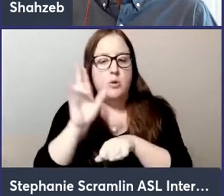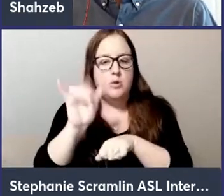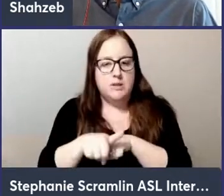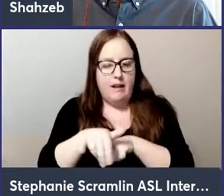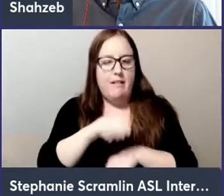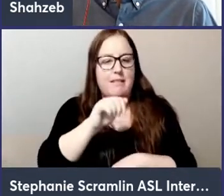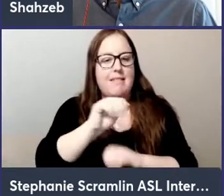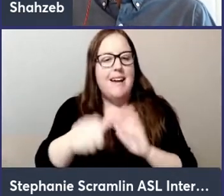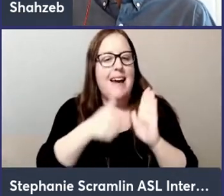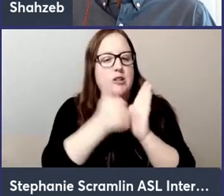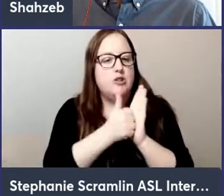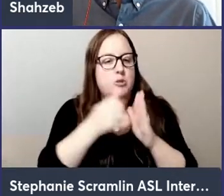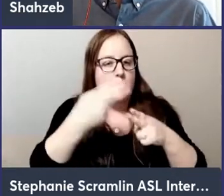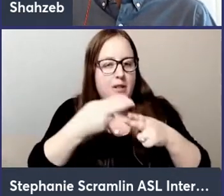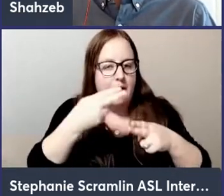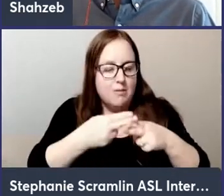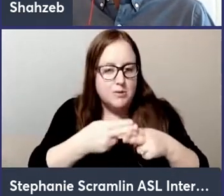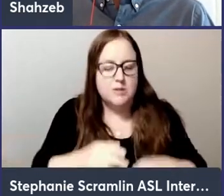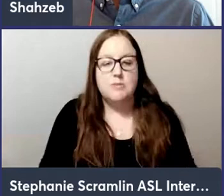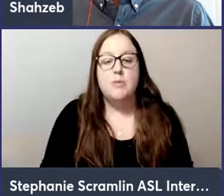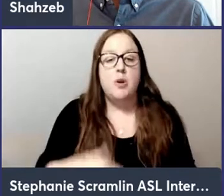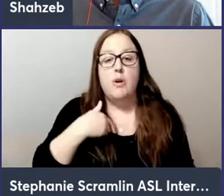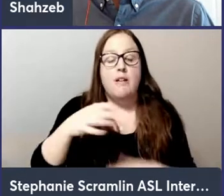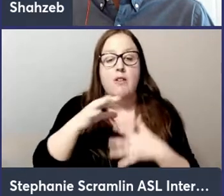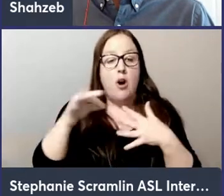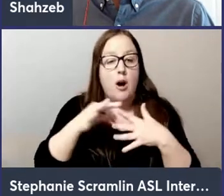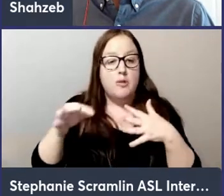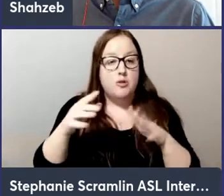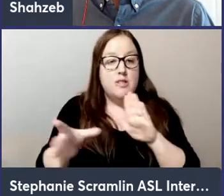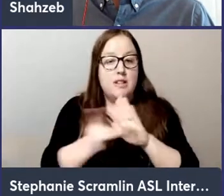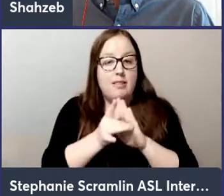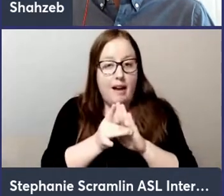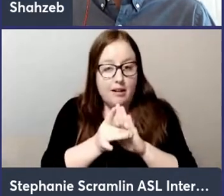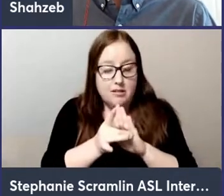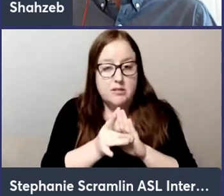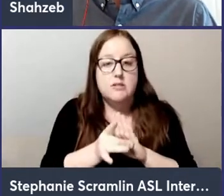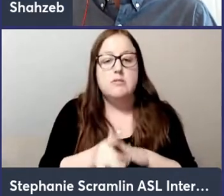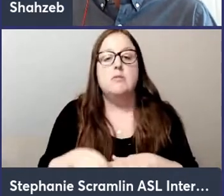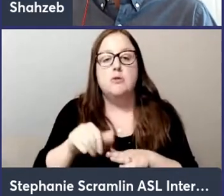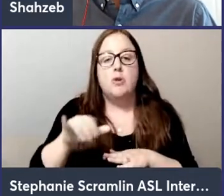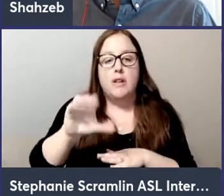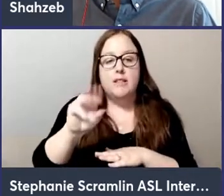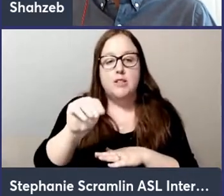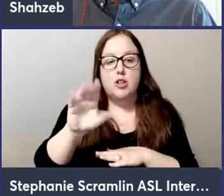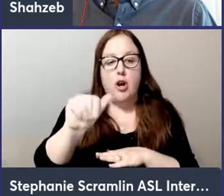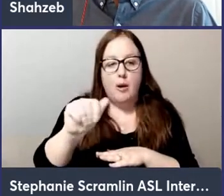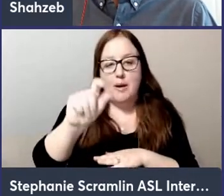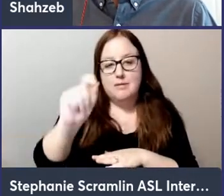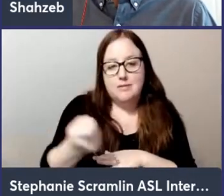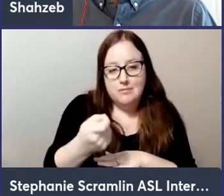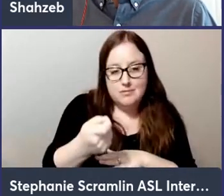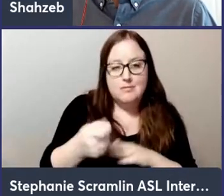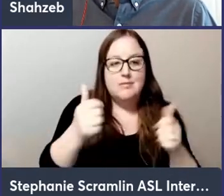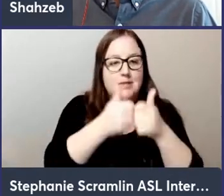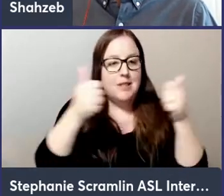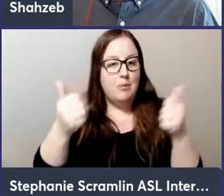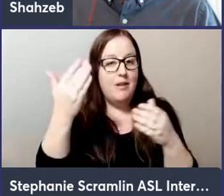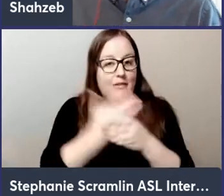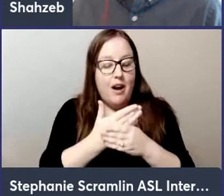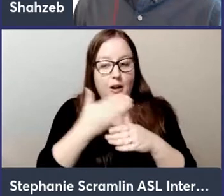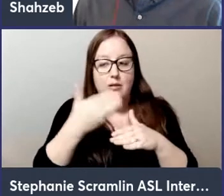names. You have an option to select which delimiter. So this is a comma separated file. Click on